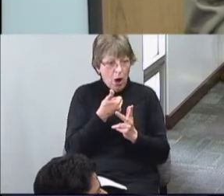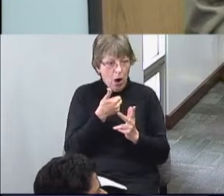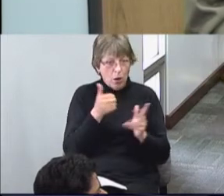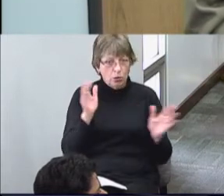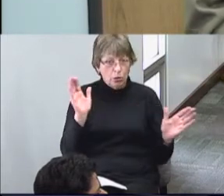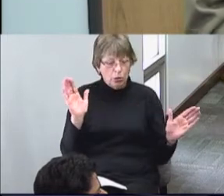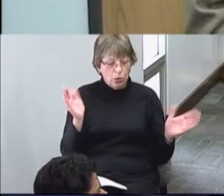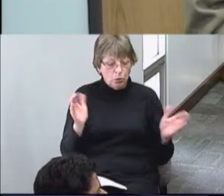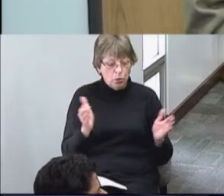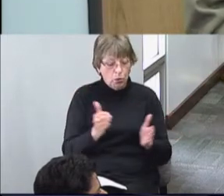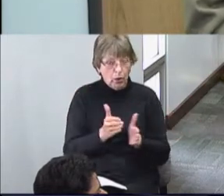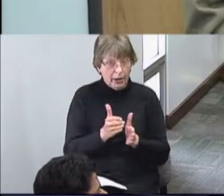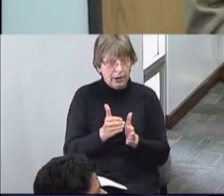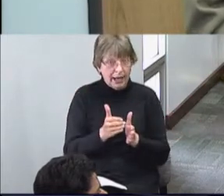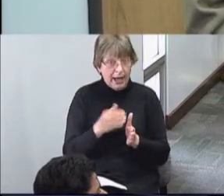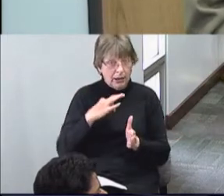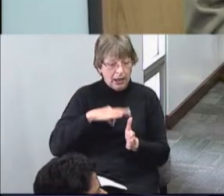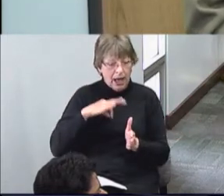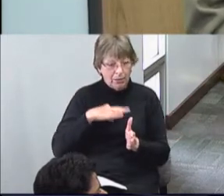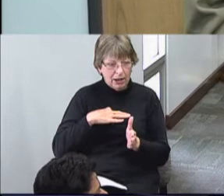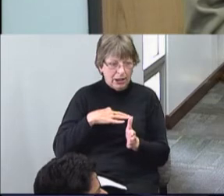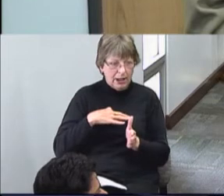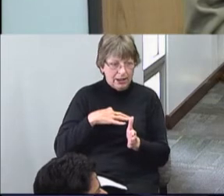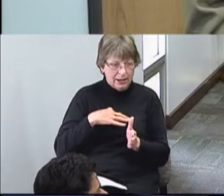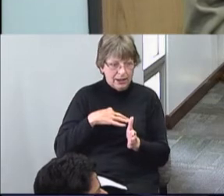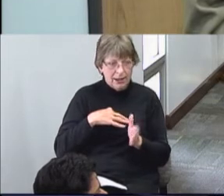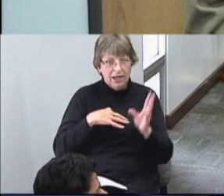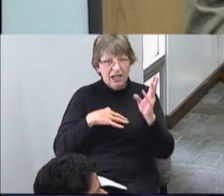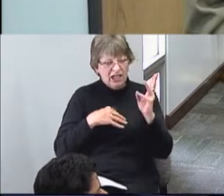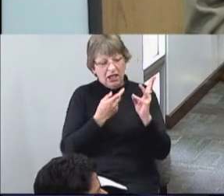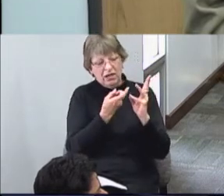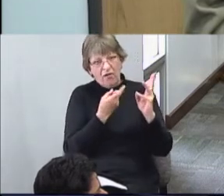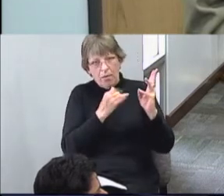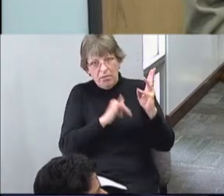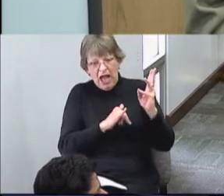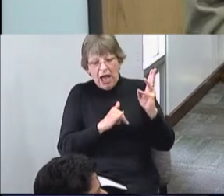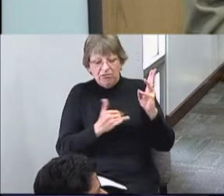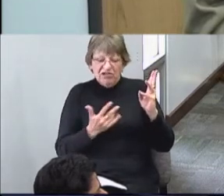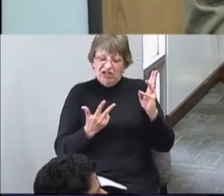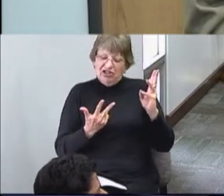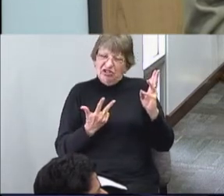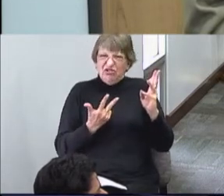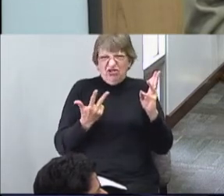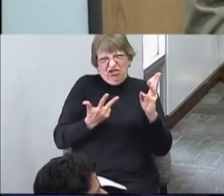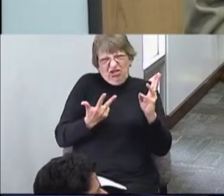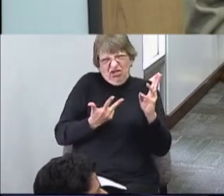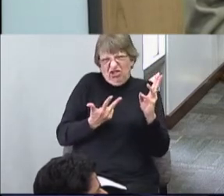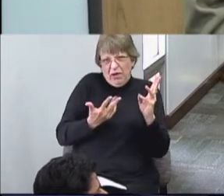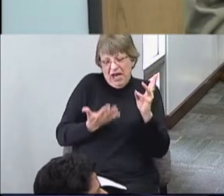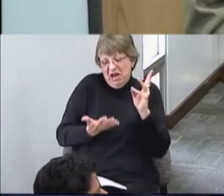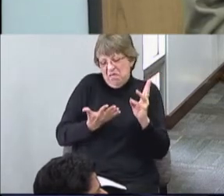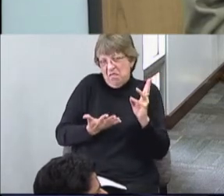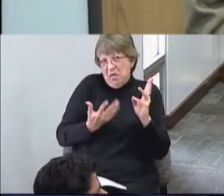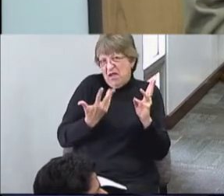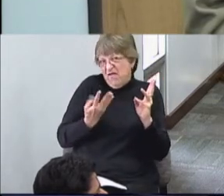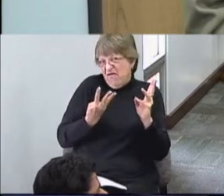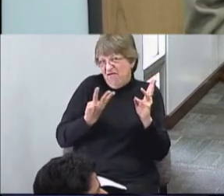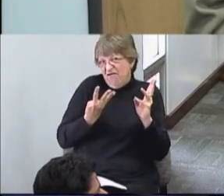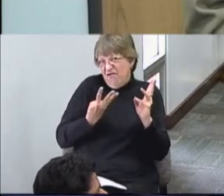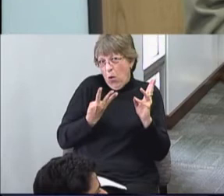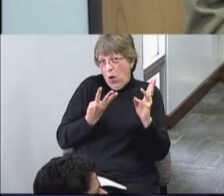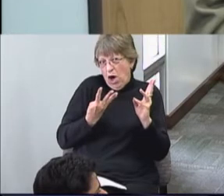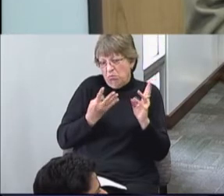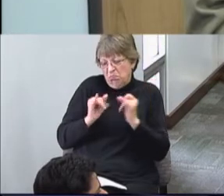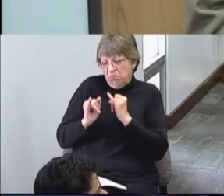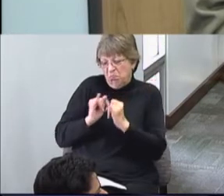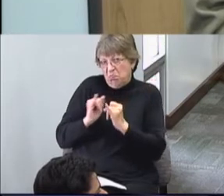group down to 3 to 4 from the 6 that will make in-person interviews, and that will